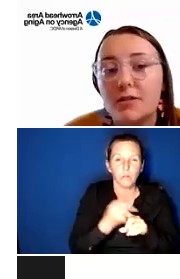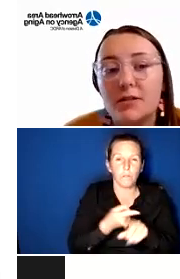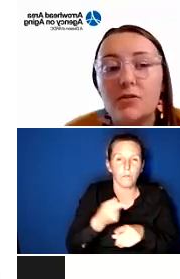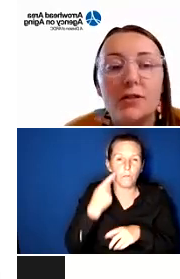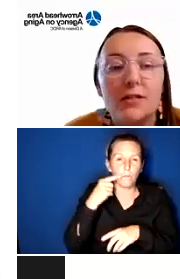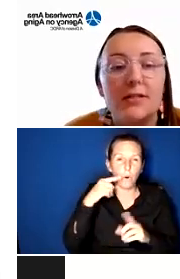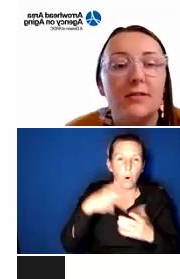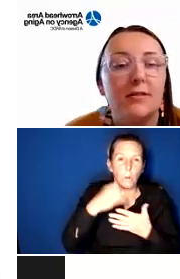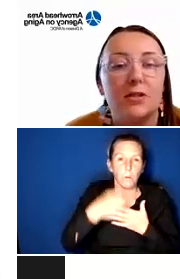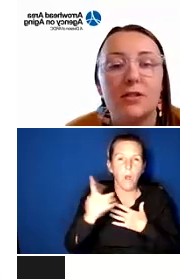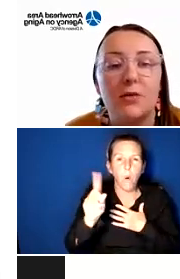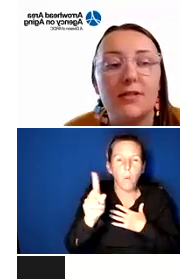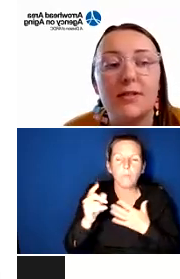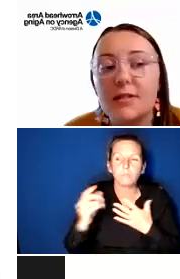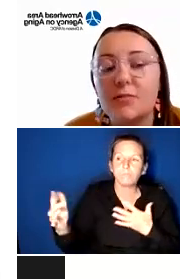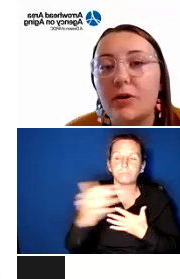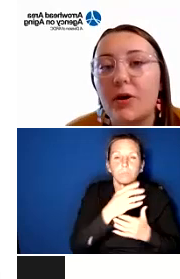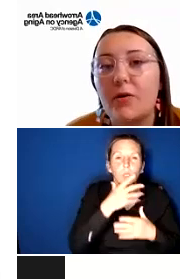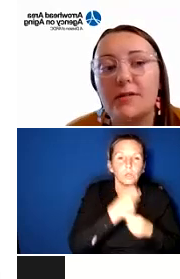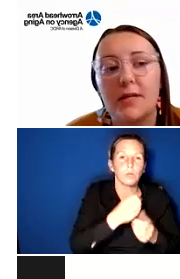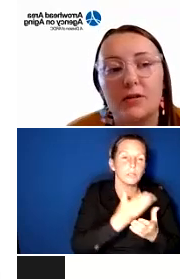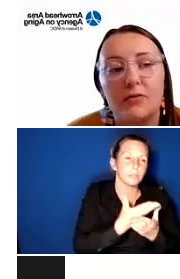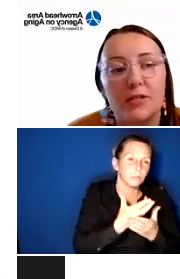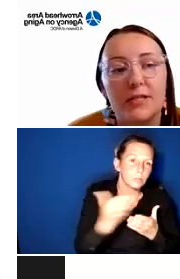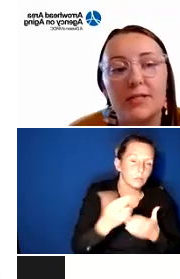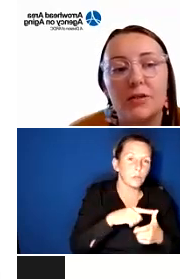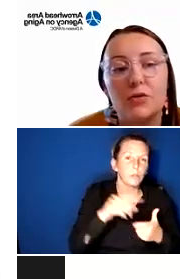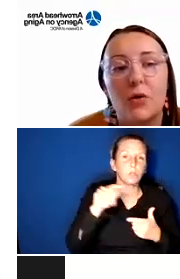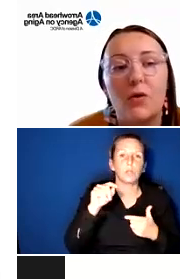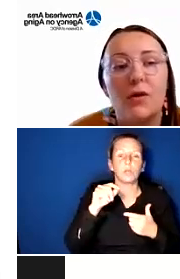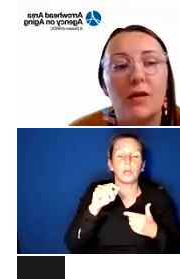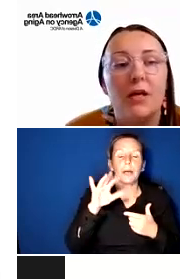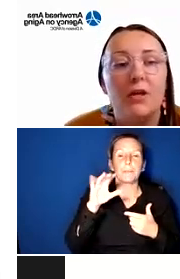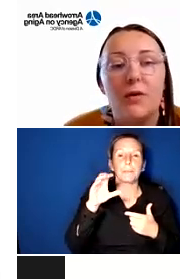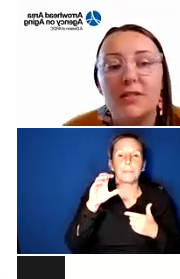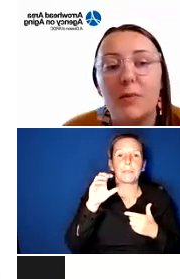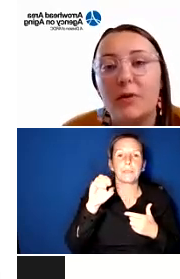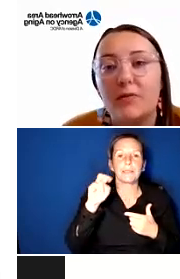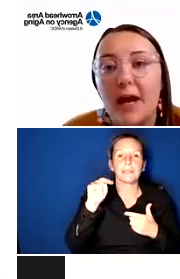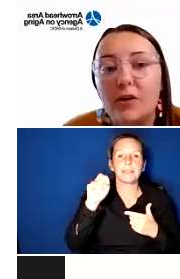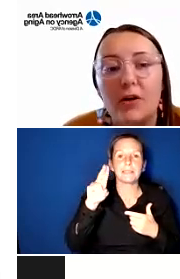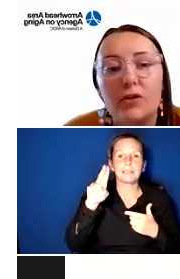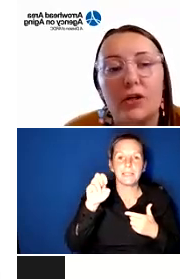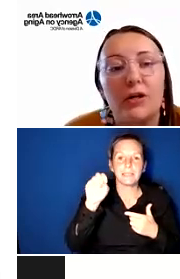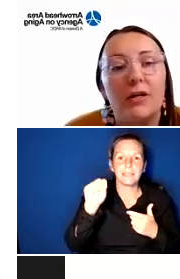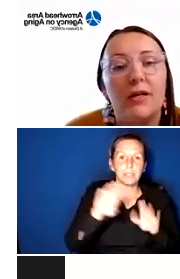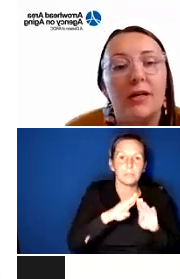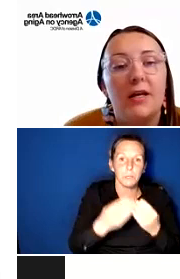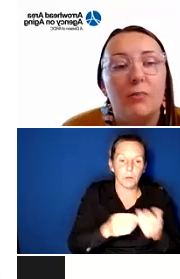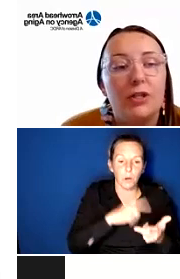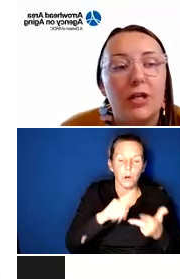various trusted sources, such as the U.S. Census Bureau, Centers for Disease Control, U.S. Department of